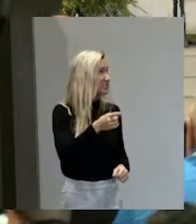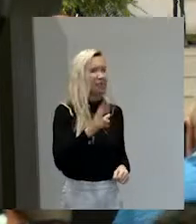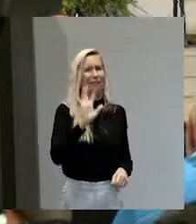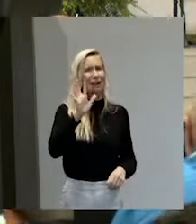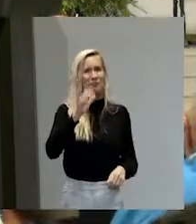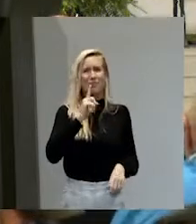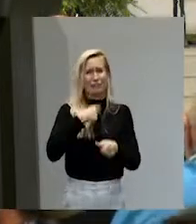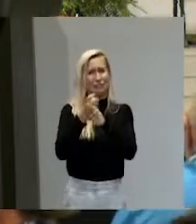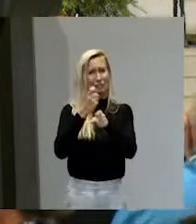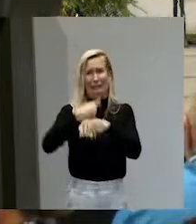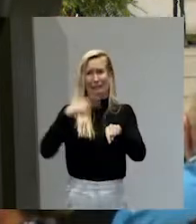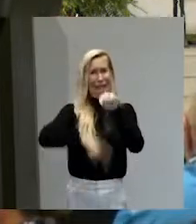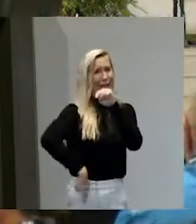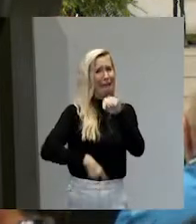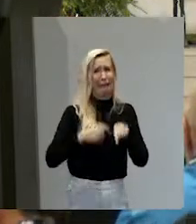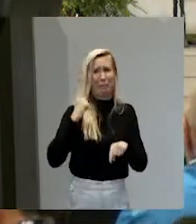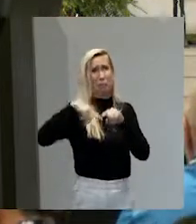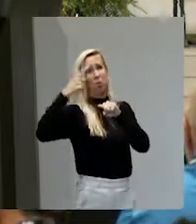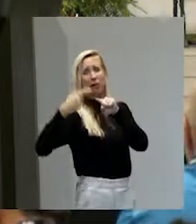Back sore. That or the Avengers.